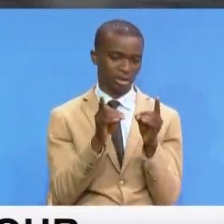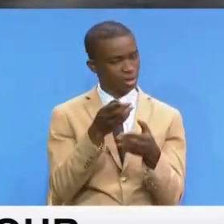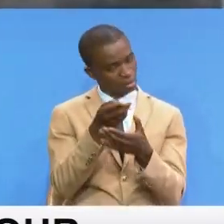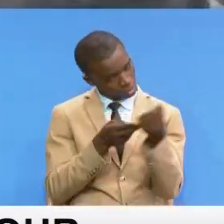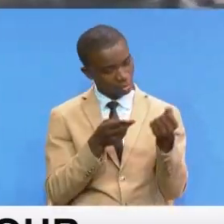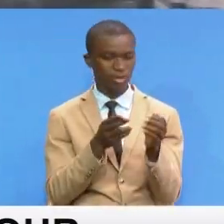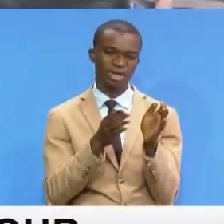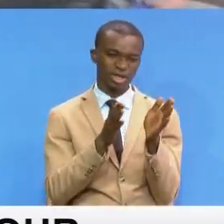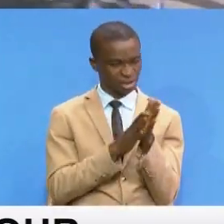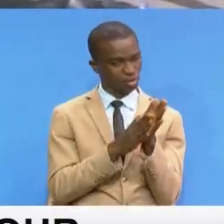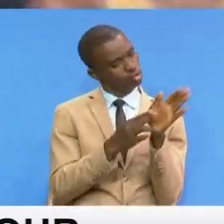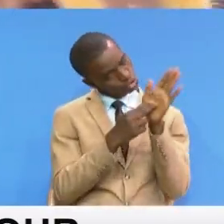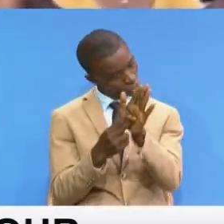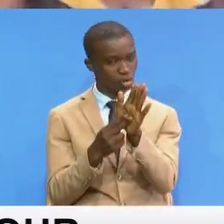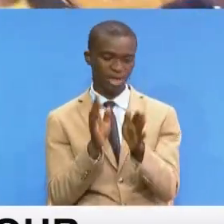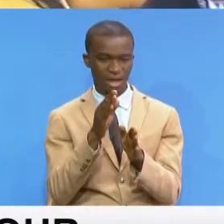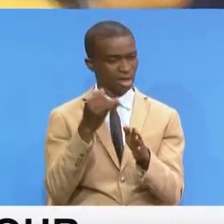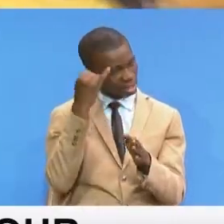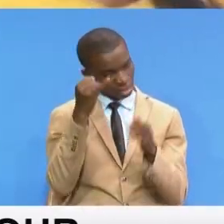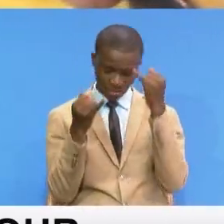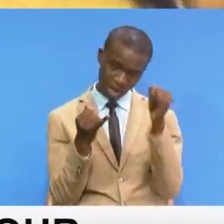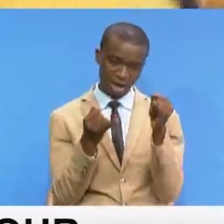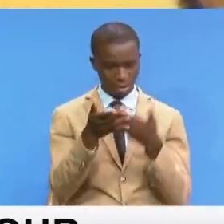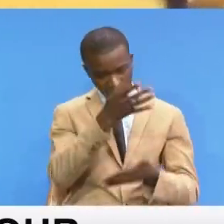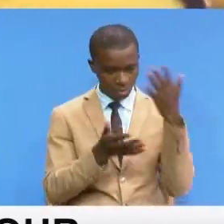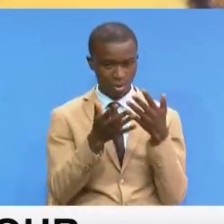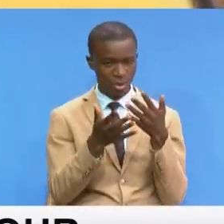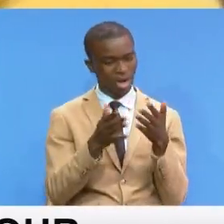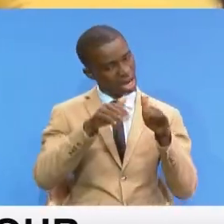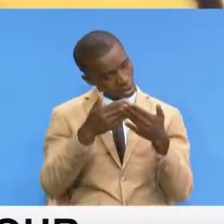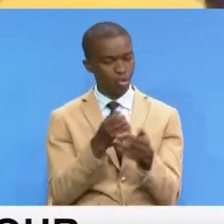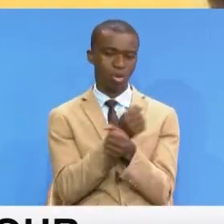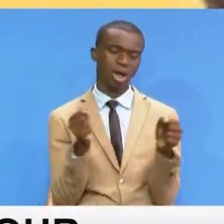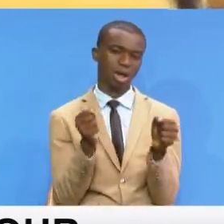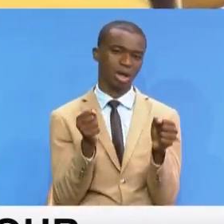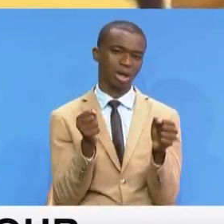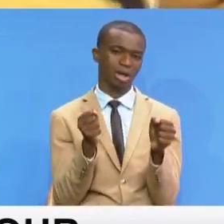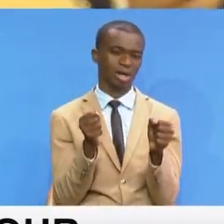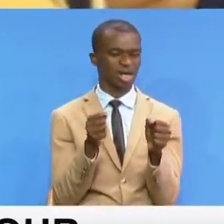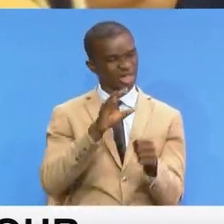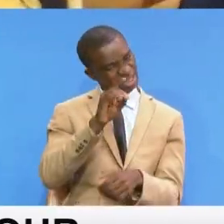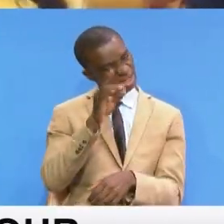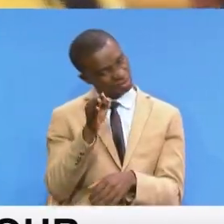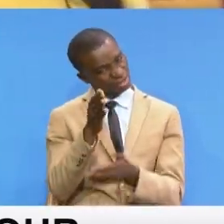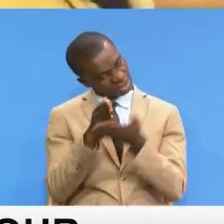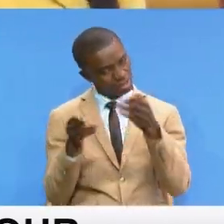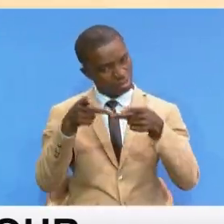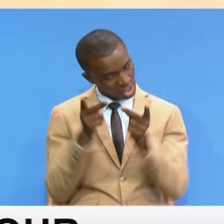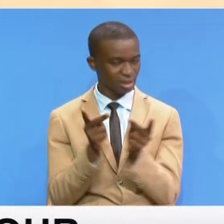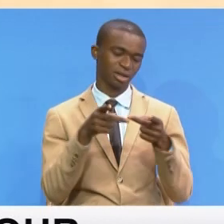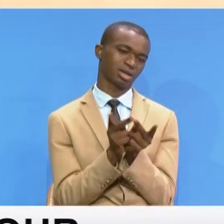schools showcased their critical thinking and public speaking skills with persuasive arguments which overwhelmed the audience and members of